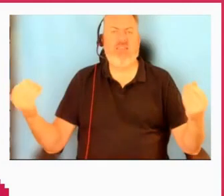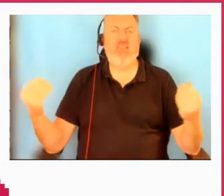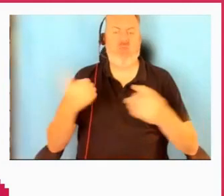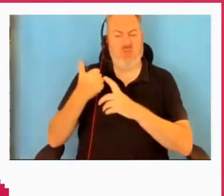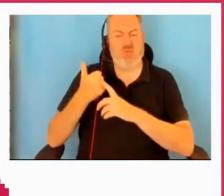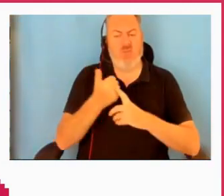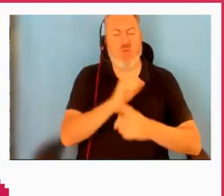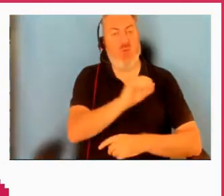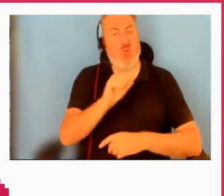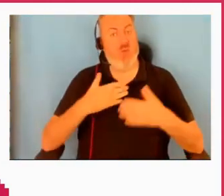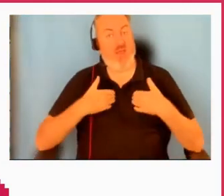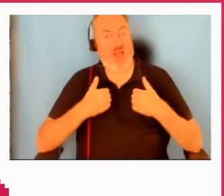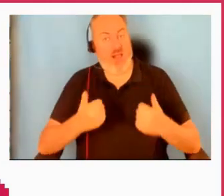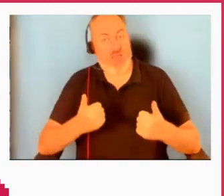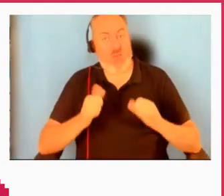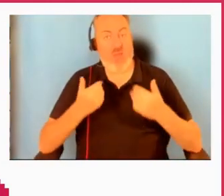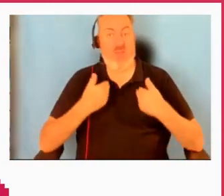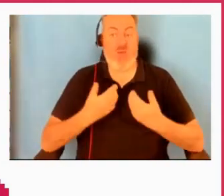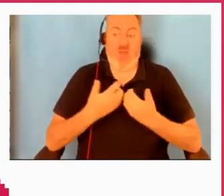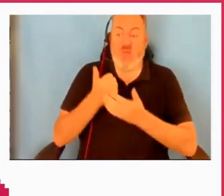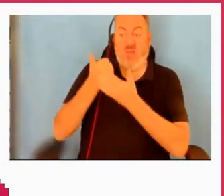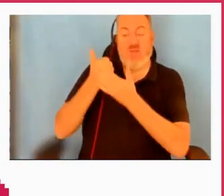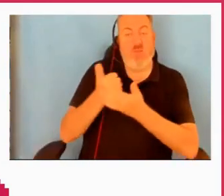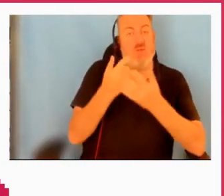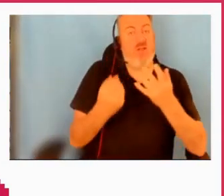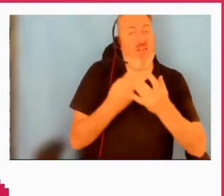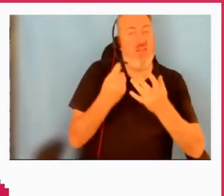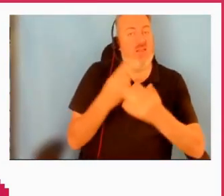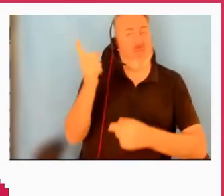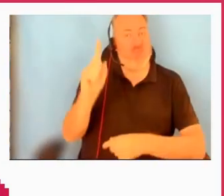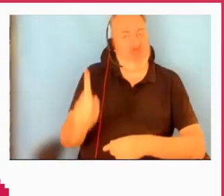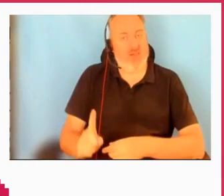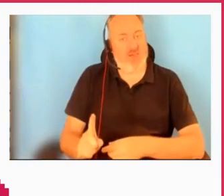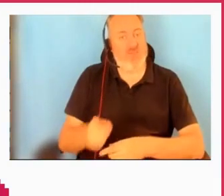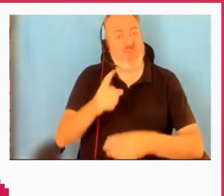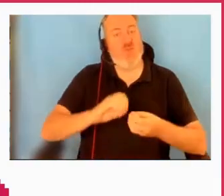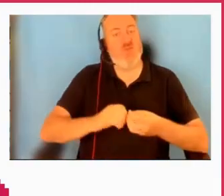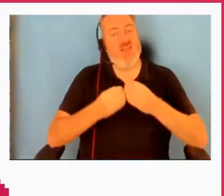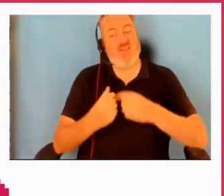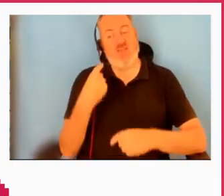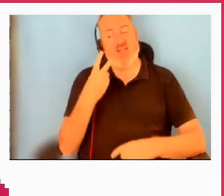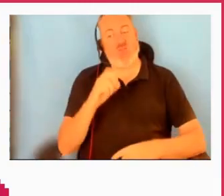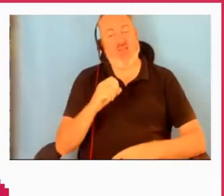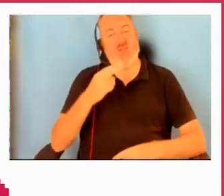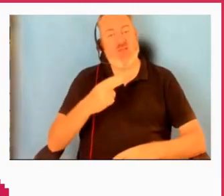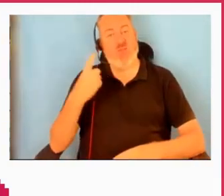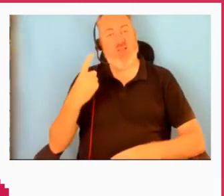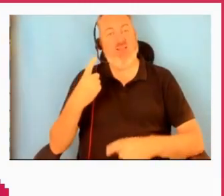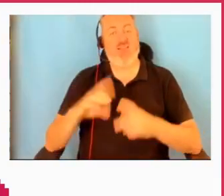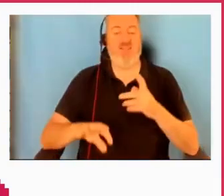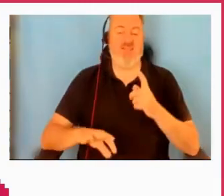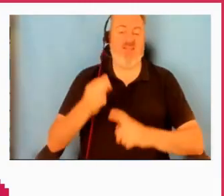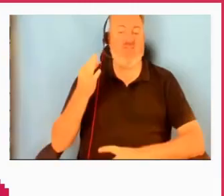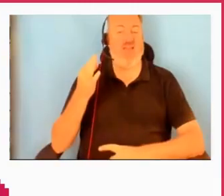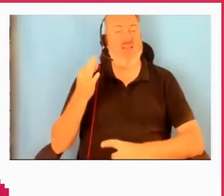or support someone that you know's health and well-being. And we created in 2021 the Discover Digital Guide.